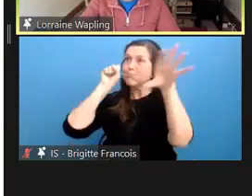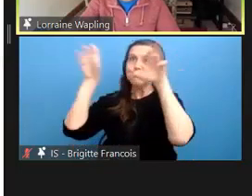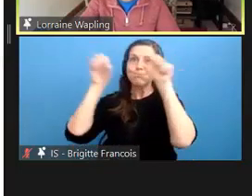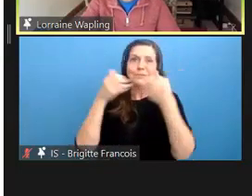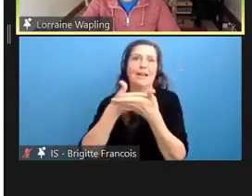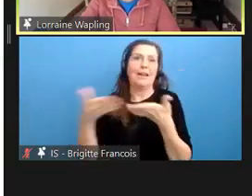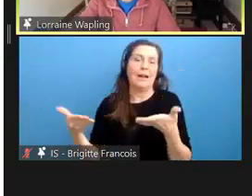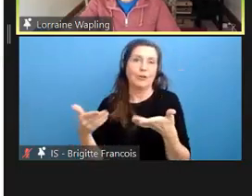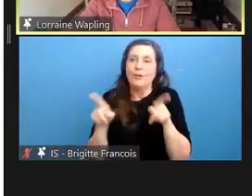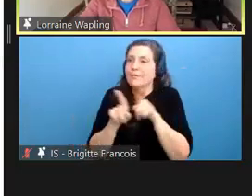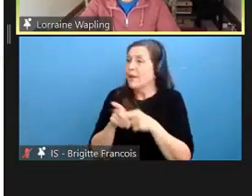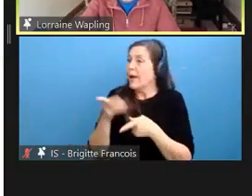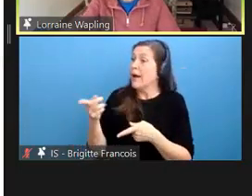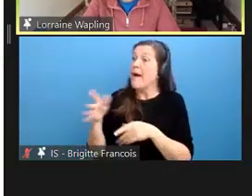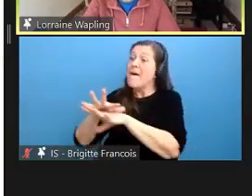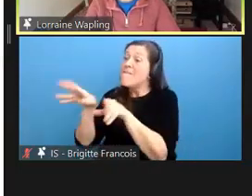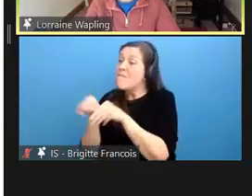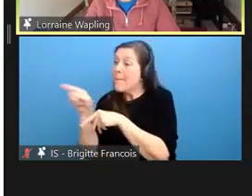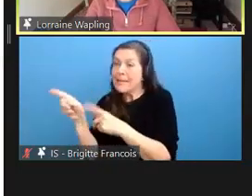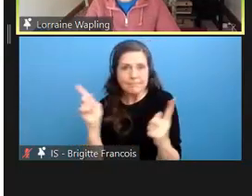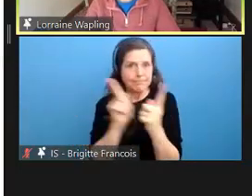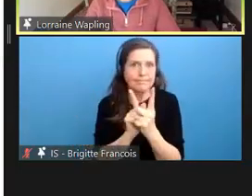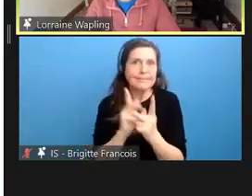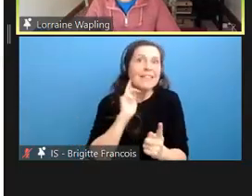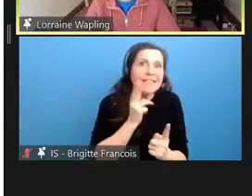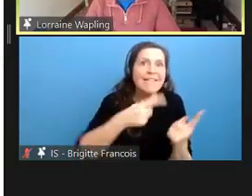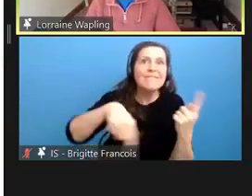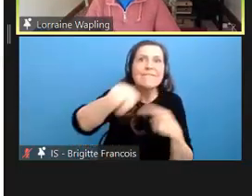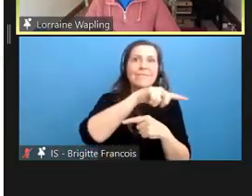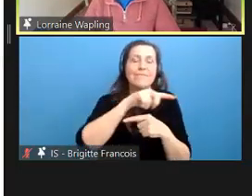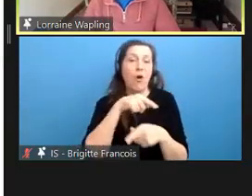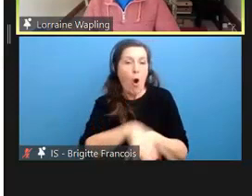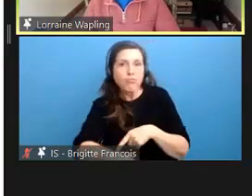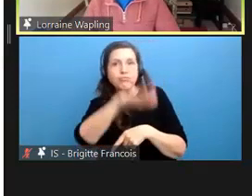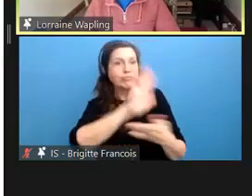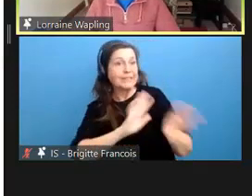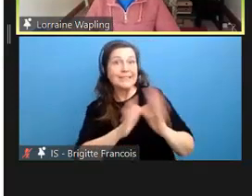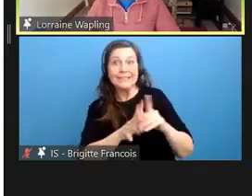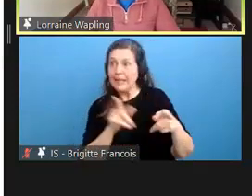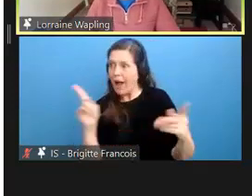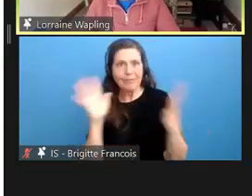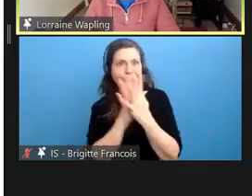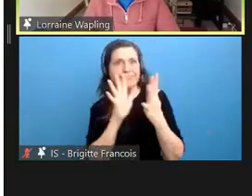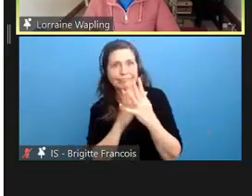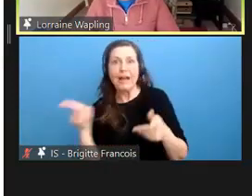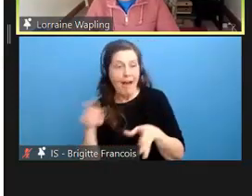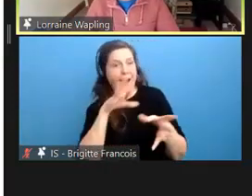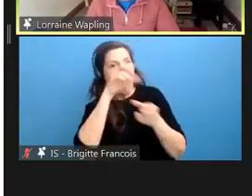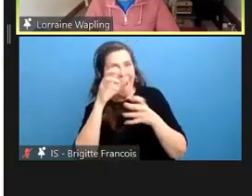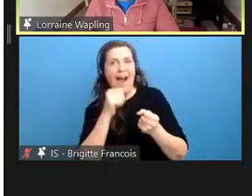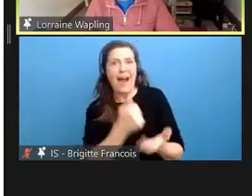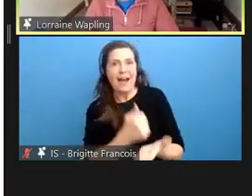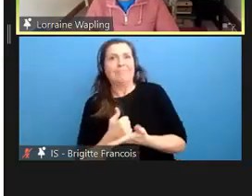in touch with deaf role models or people who are native sign language users, for example, can be